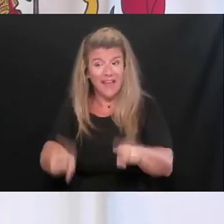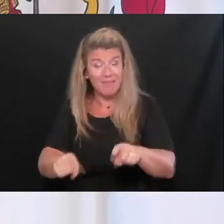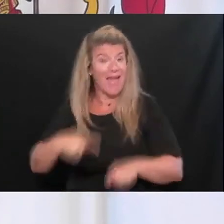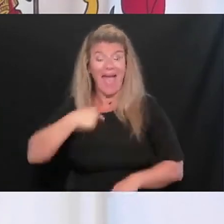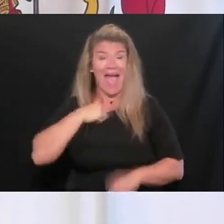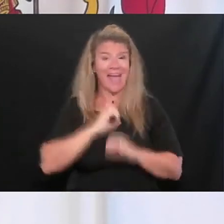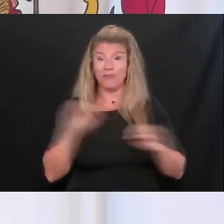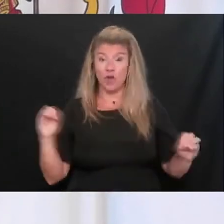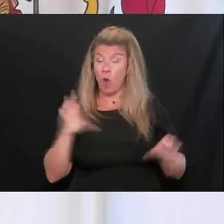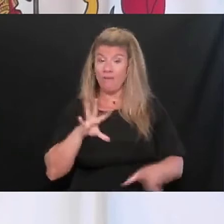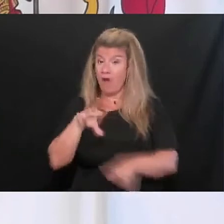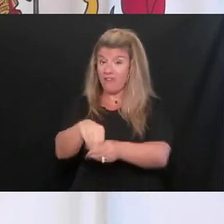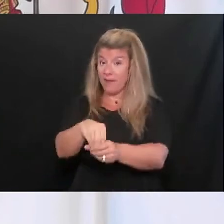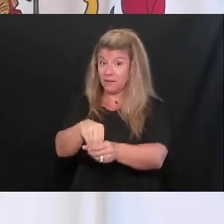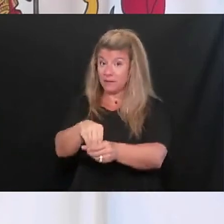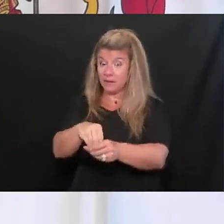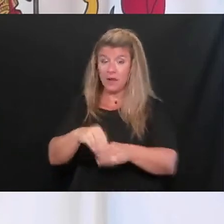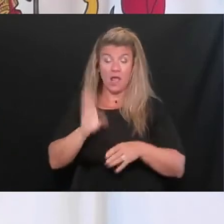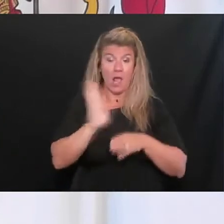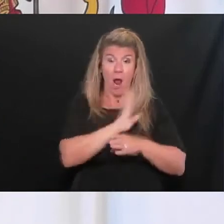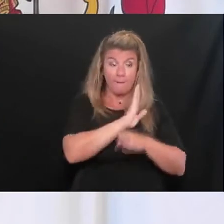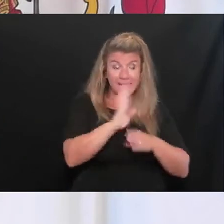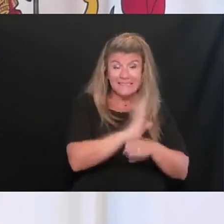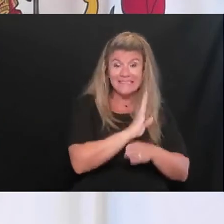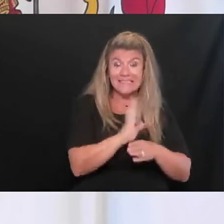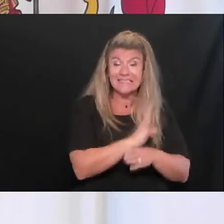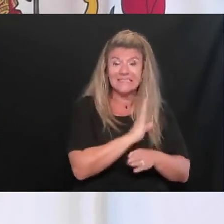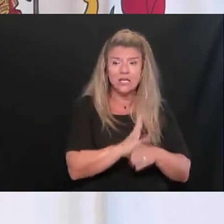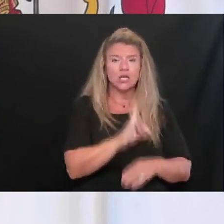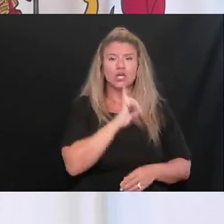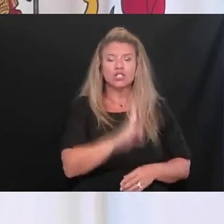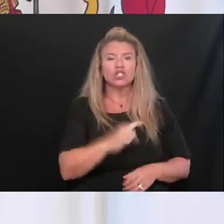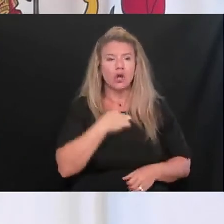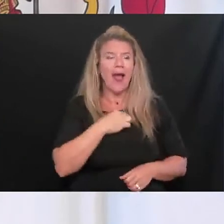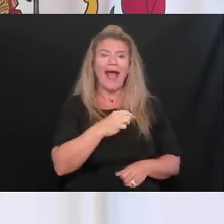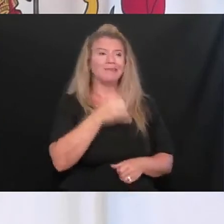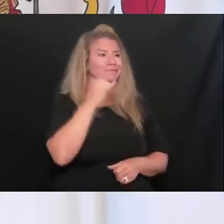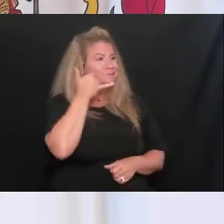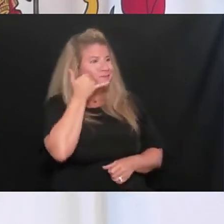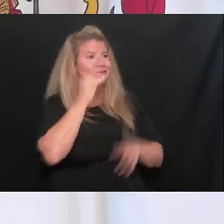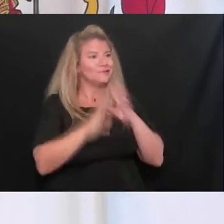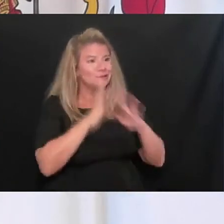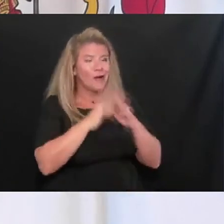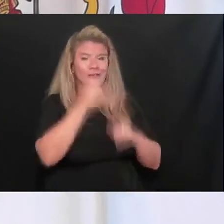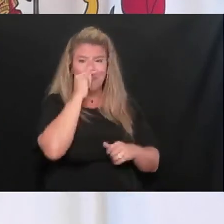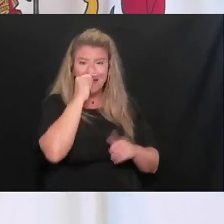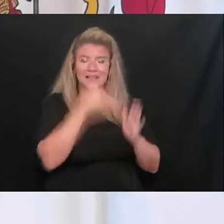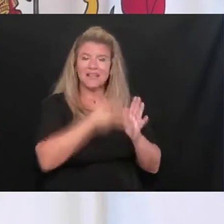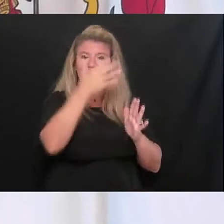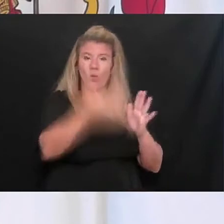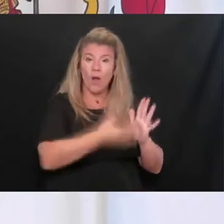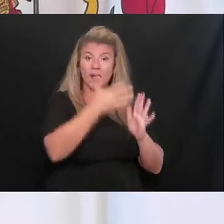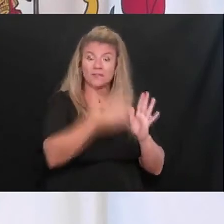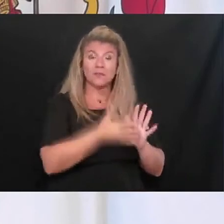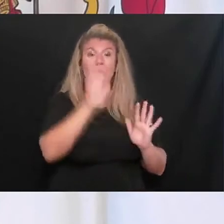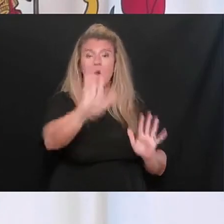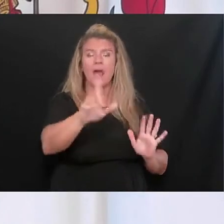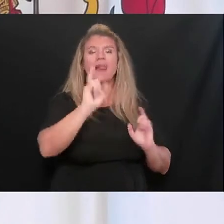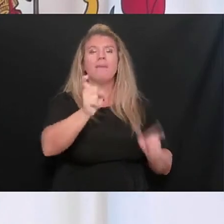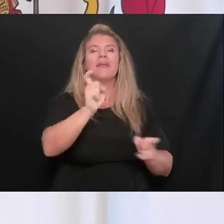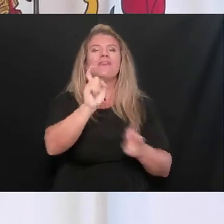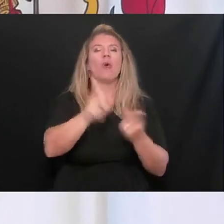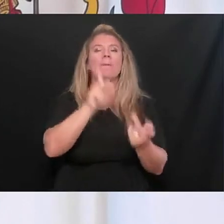involvement. From the standpoint of our businesses and everything, sure, I talk to my kids from time to time, but now let me give you a perfect